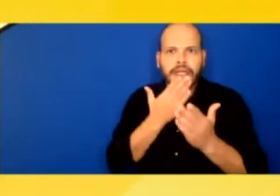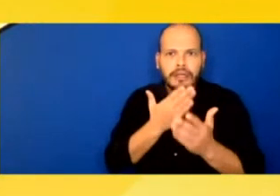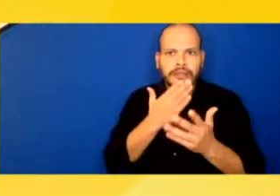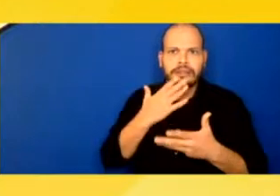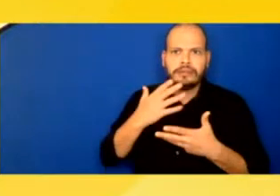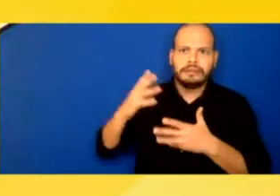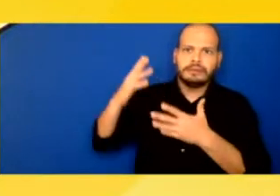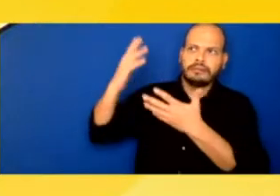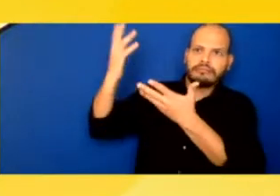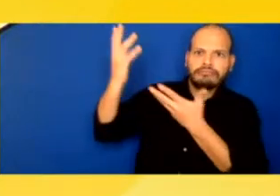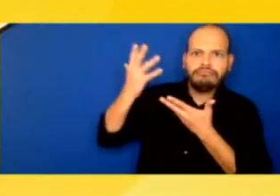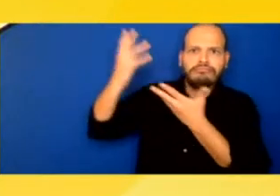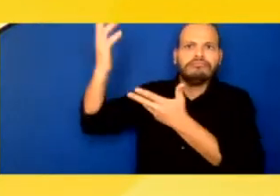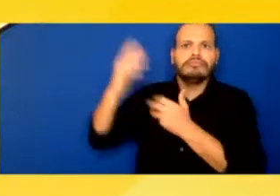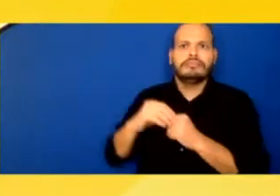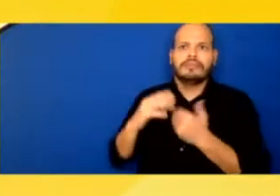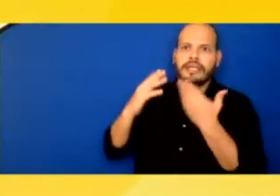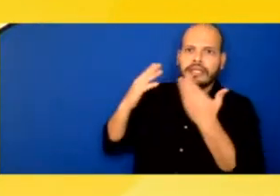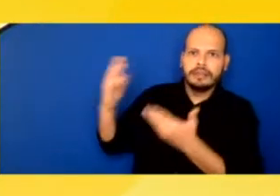us.